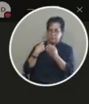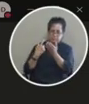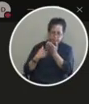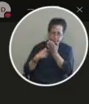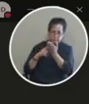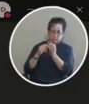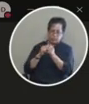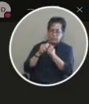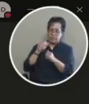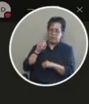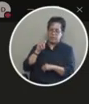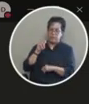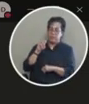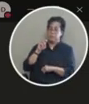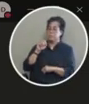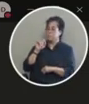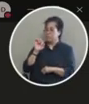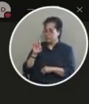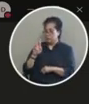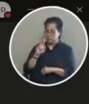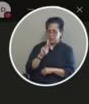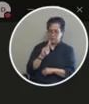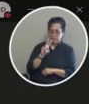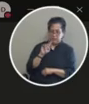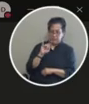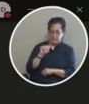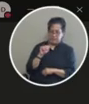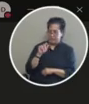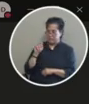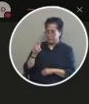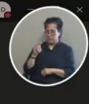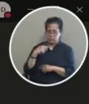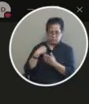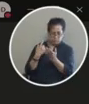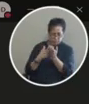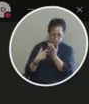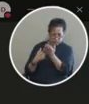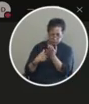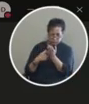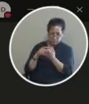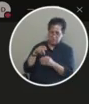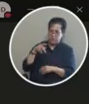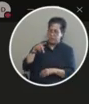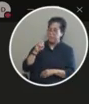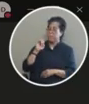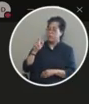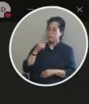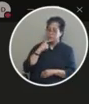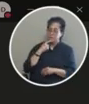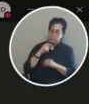mayor, on KVIA TV, and they presented a poll which showed that a majority of the